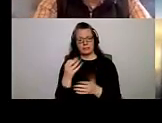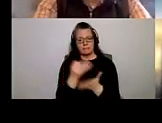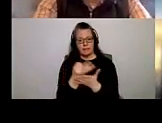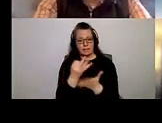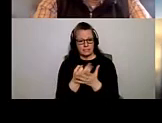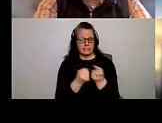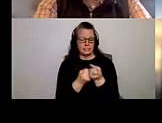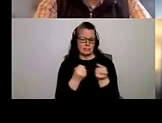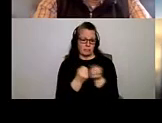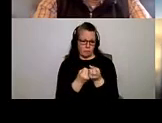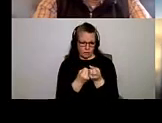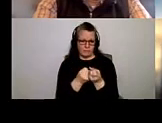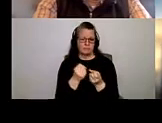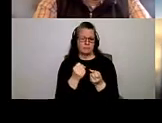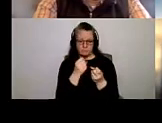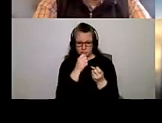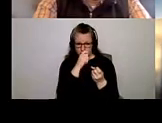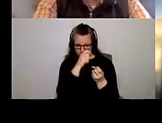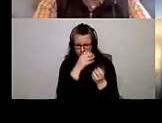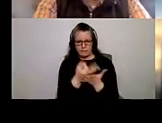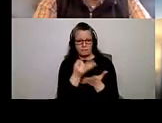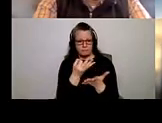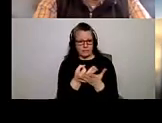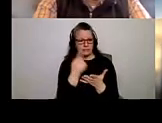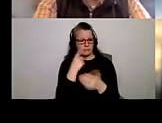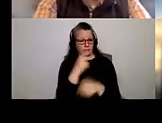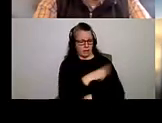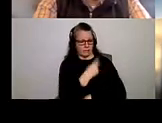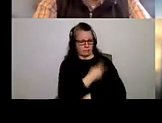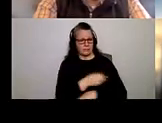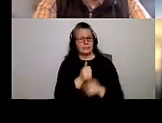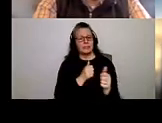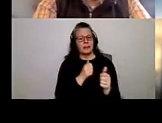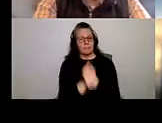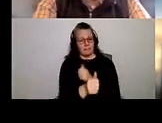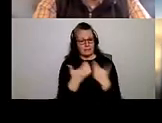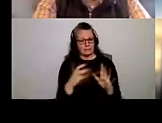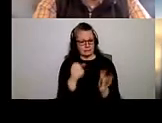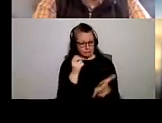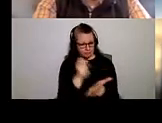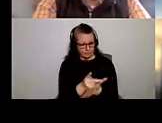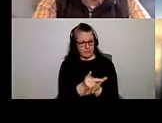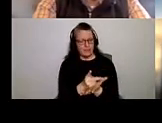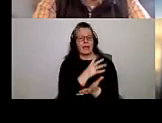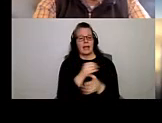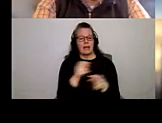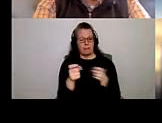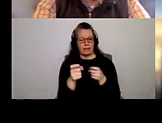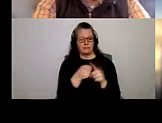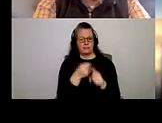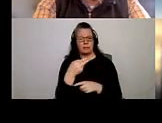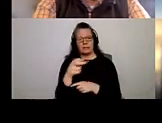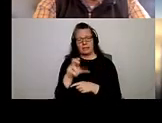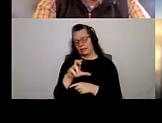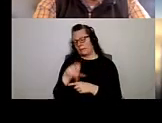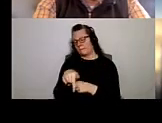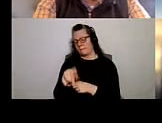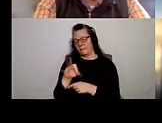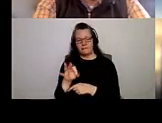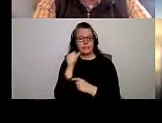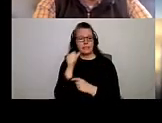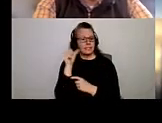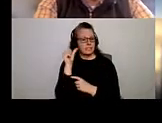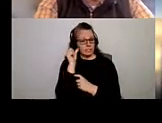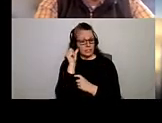initiatives. That was passed by the legislature and is being managed by HCPF and an advisory committee. And yesterday, we were pleased to release the application for